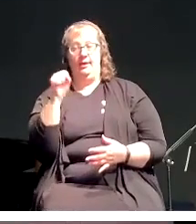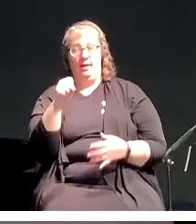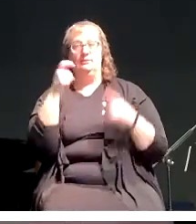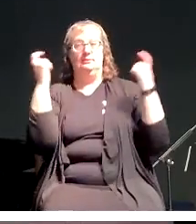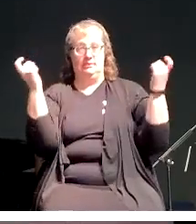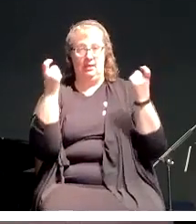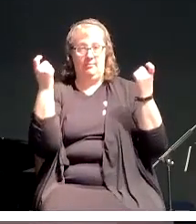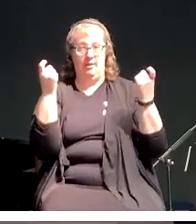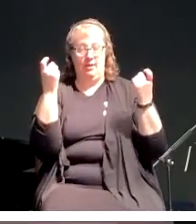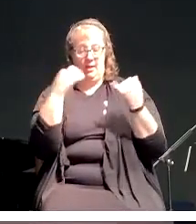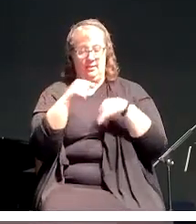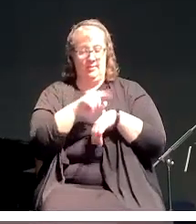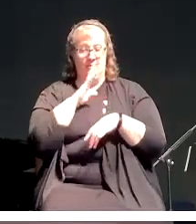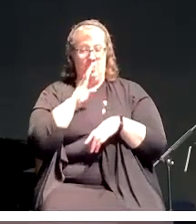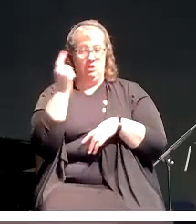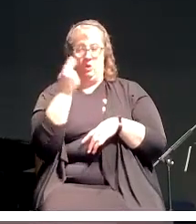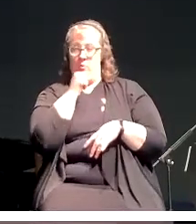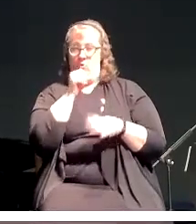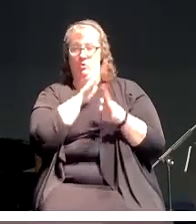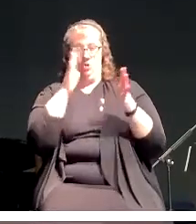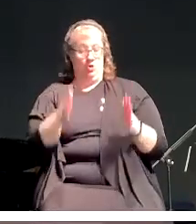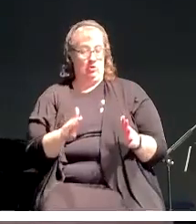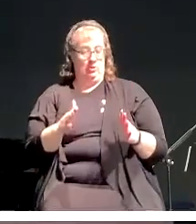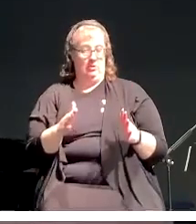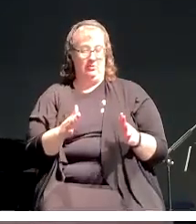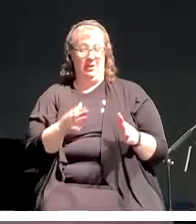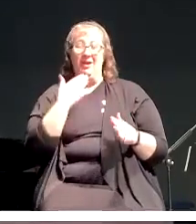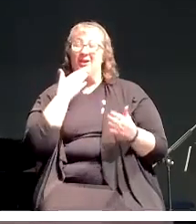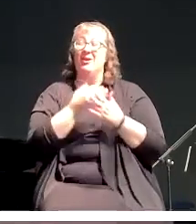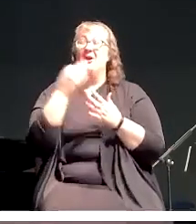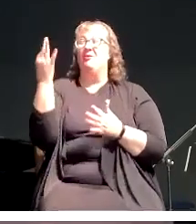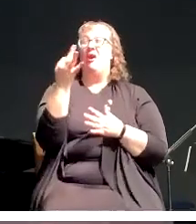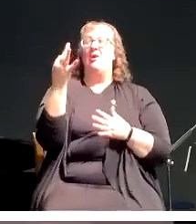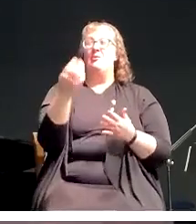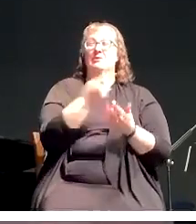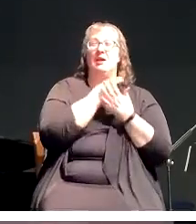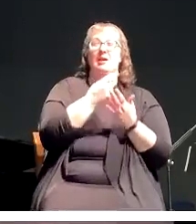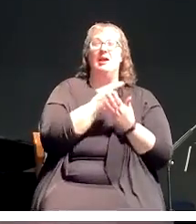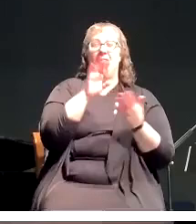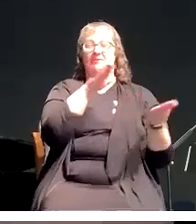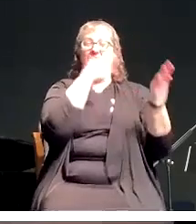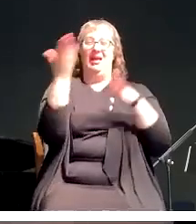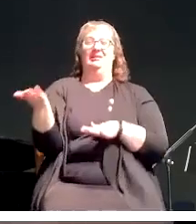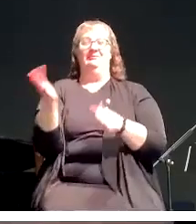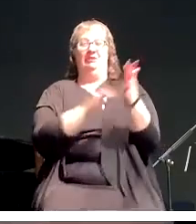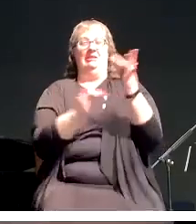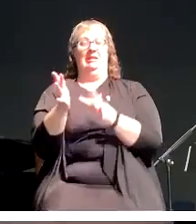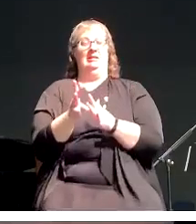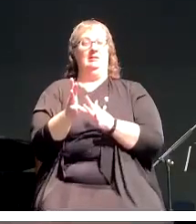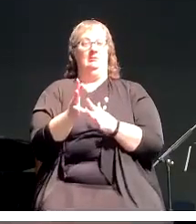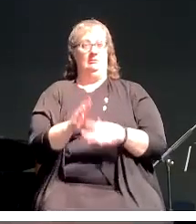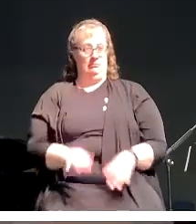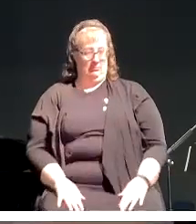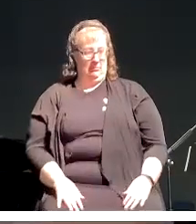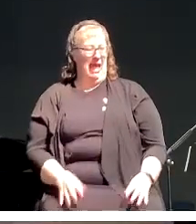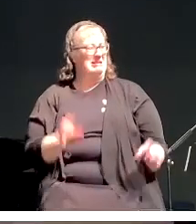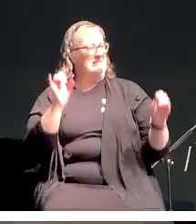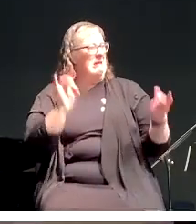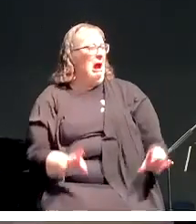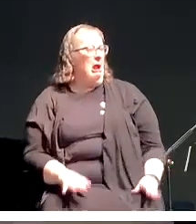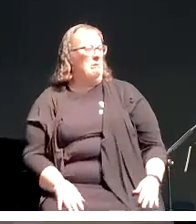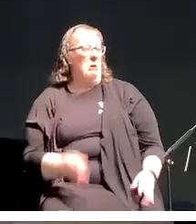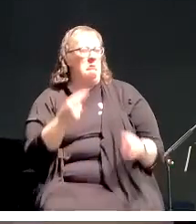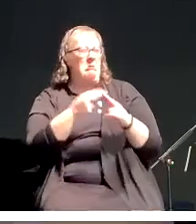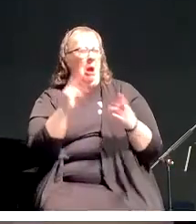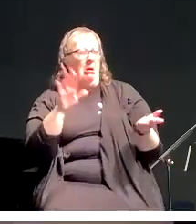celebrated. Last time I talked to somebody that was not a Christian about this, I said, Good Friday is when we talk about the death of Jesus. And they're like, that's terrible that you